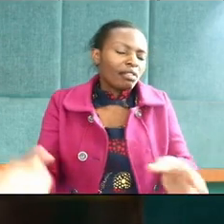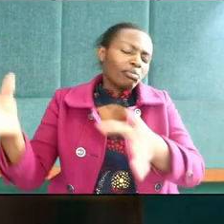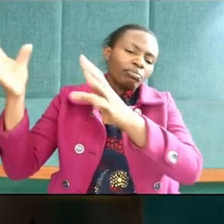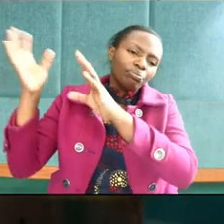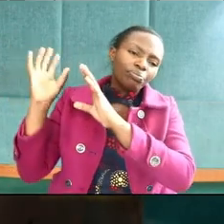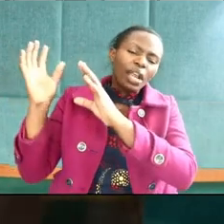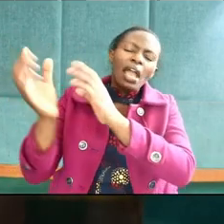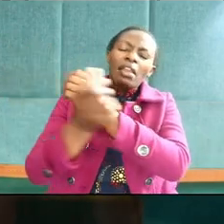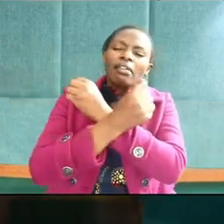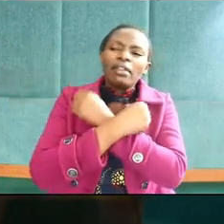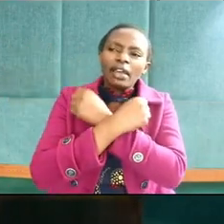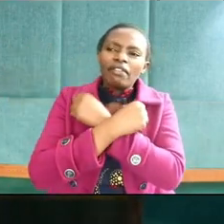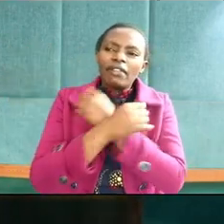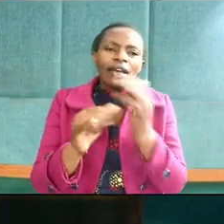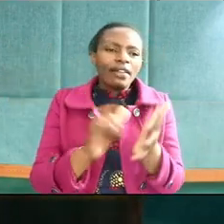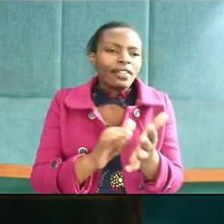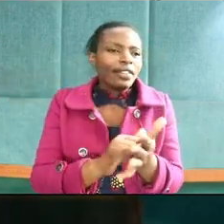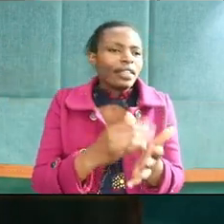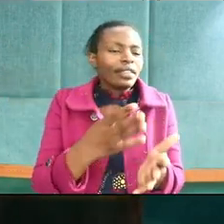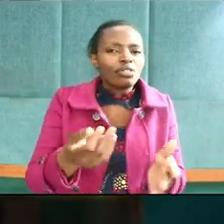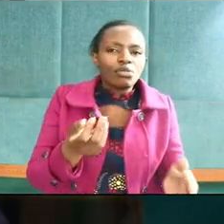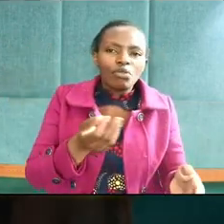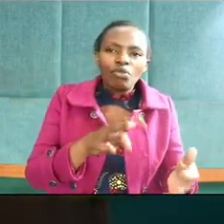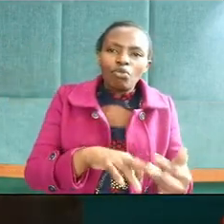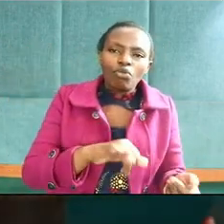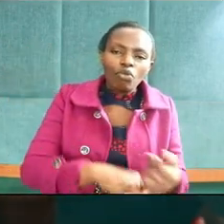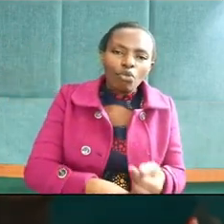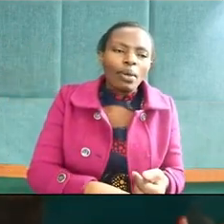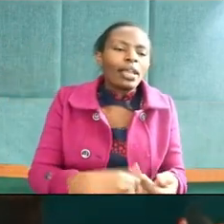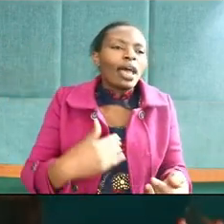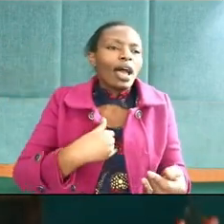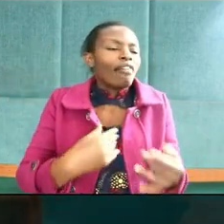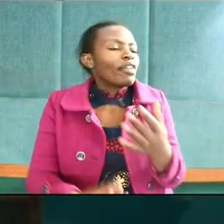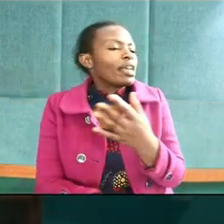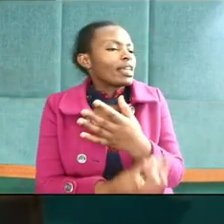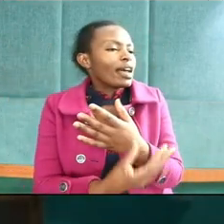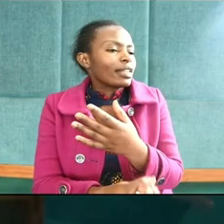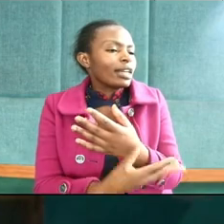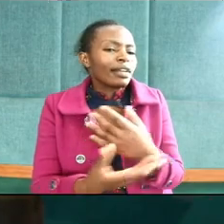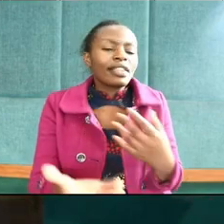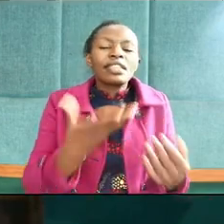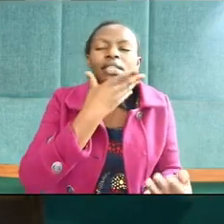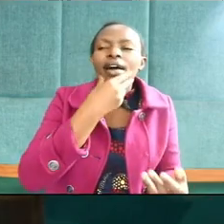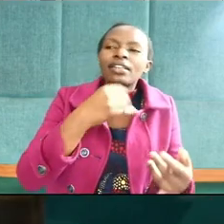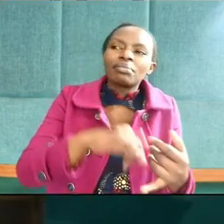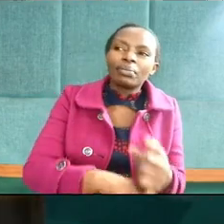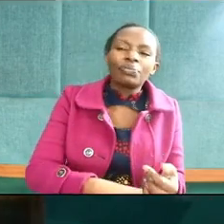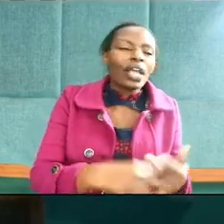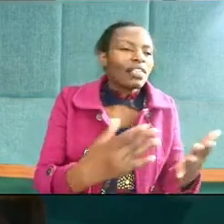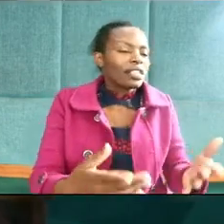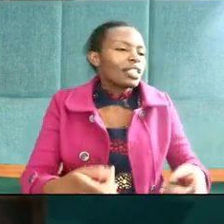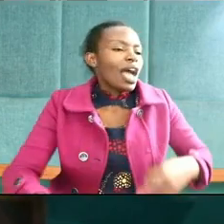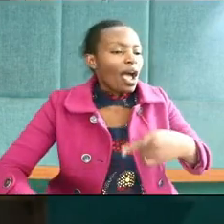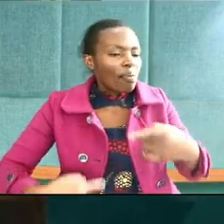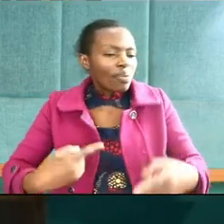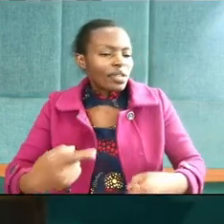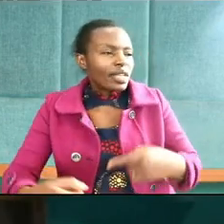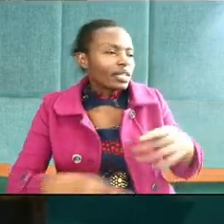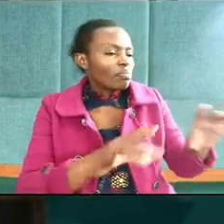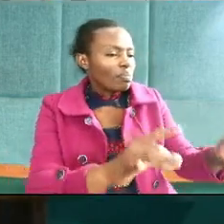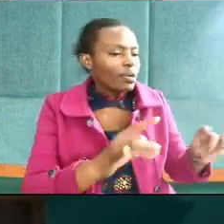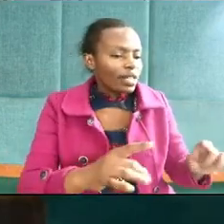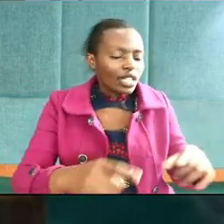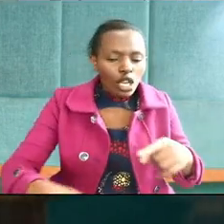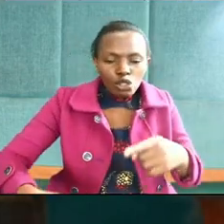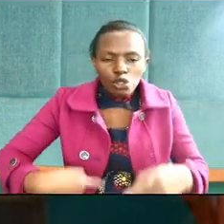loving courtesy will be to her a precious encouragement. And the happiness he will impart will bring